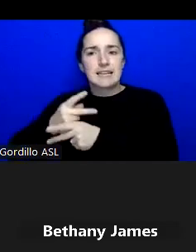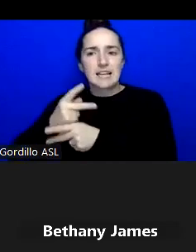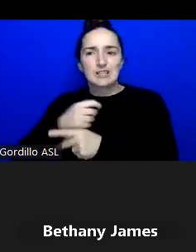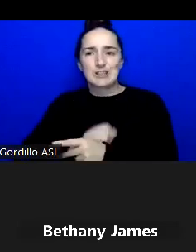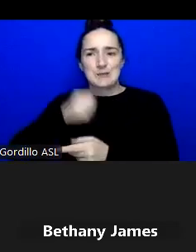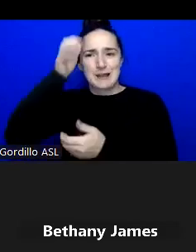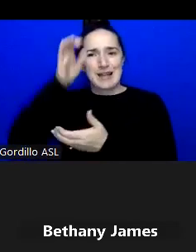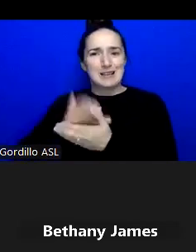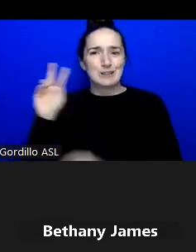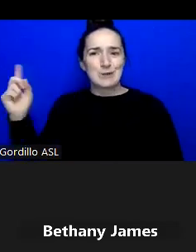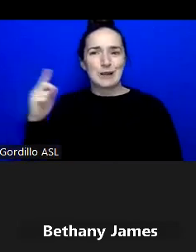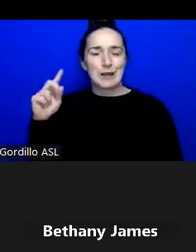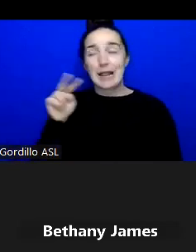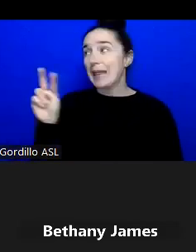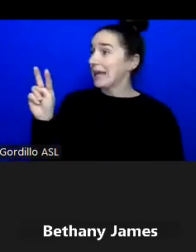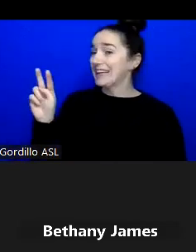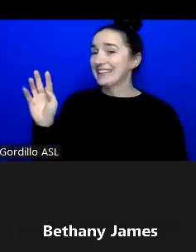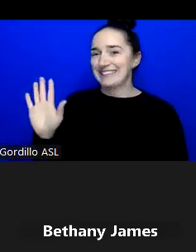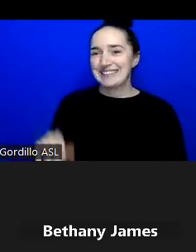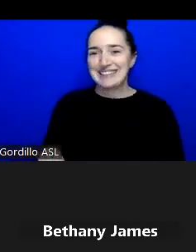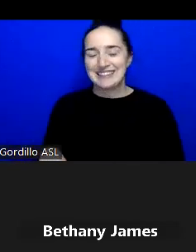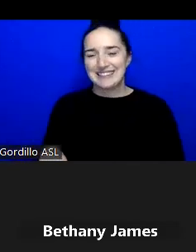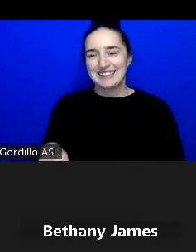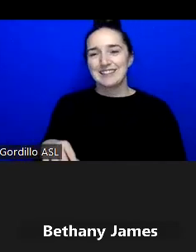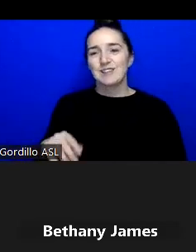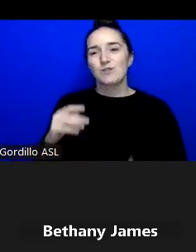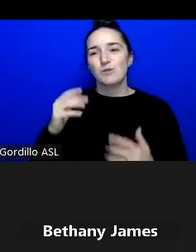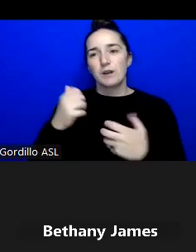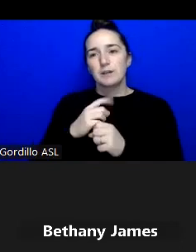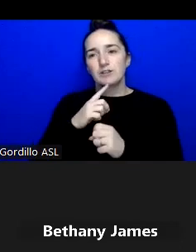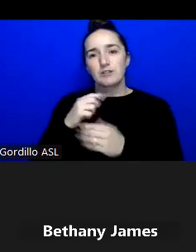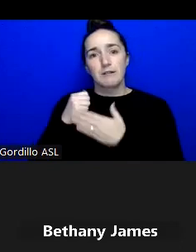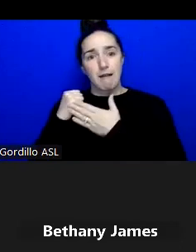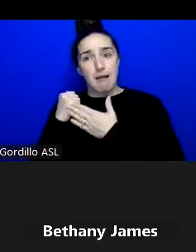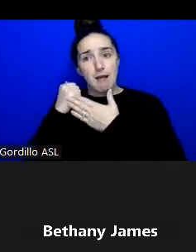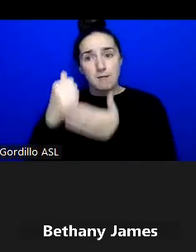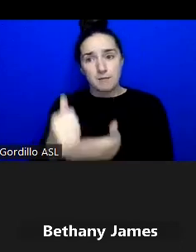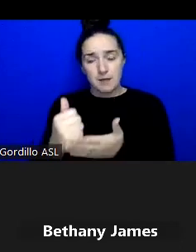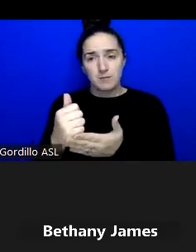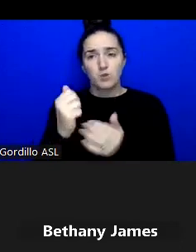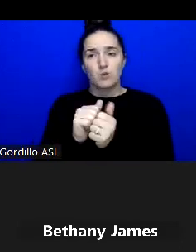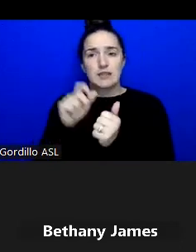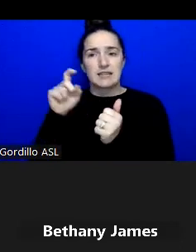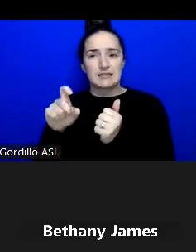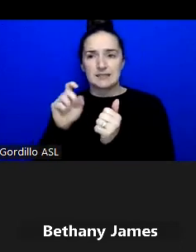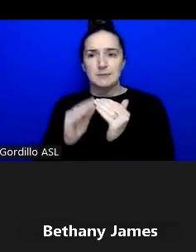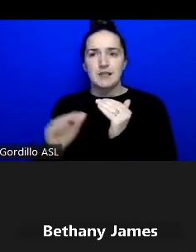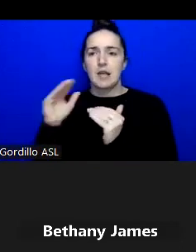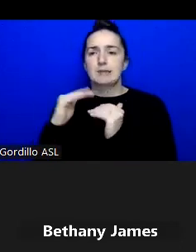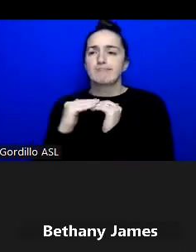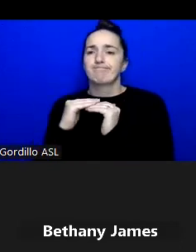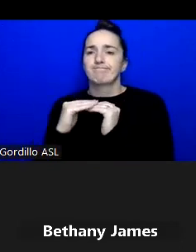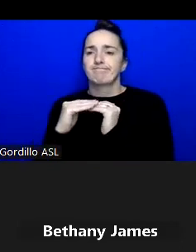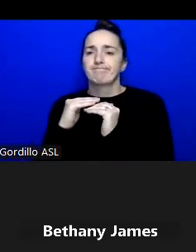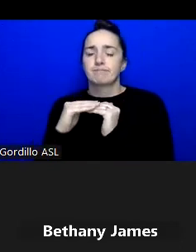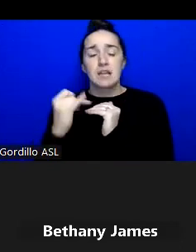husband just walked in, being able to help them with needs beyond the widget, right? Like if you only focus on a